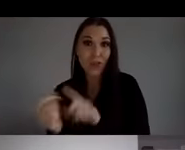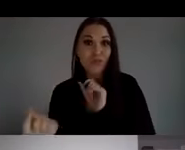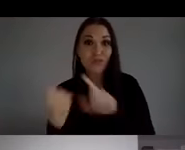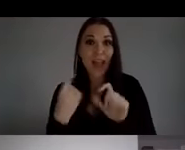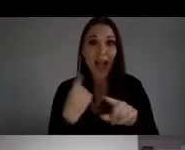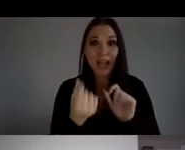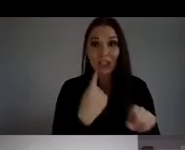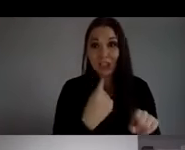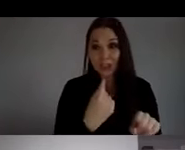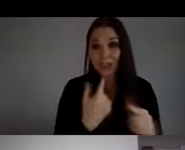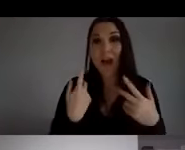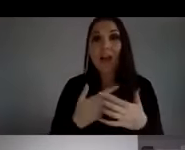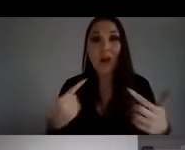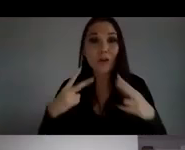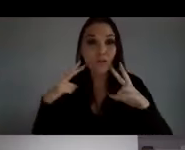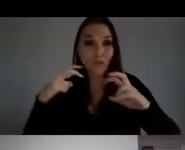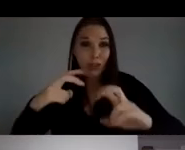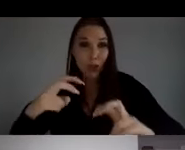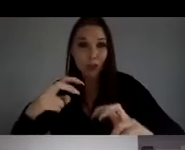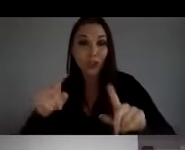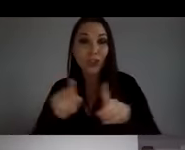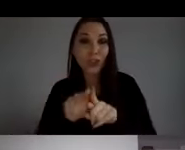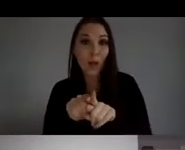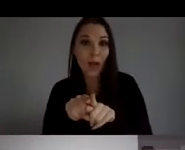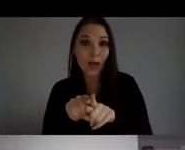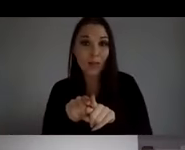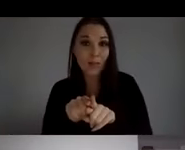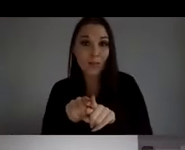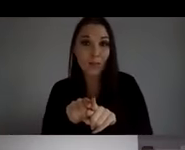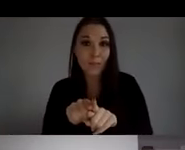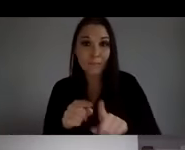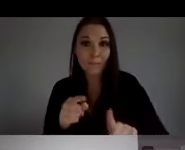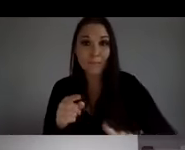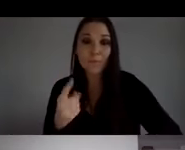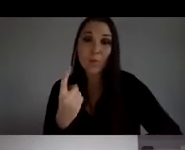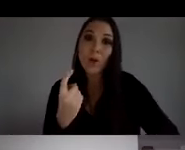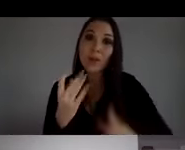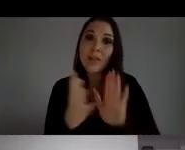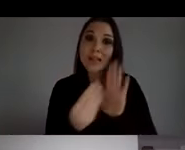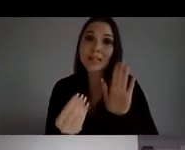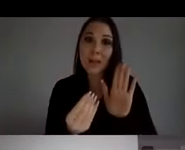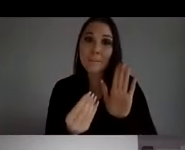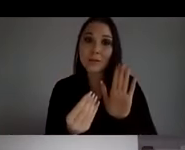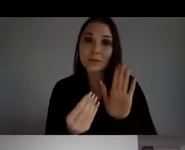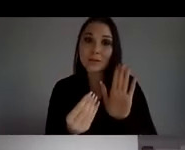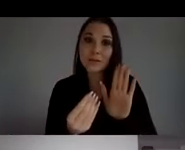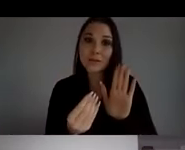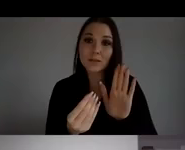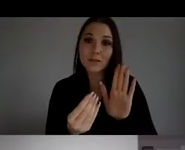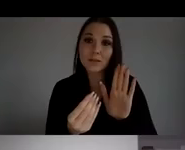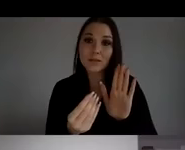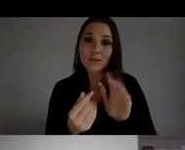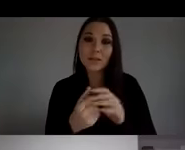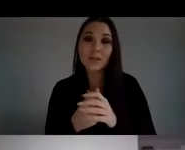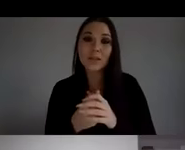do a lot of research with it as well. And then one of the examples of what it can be used for as well